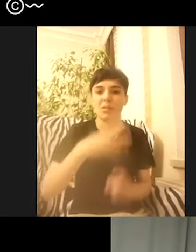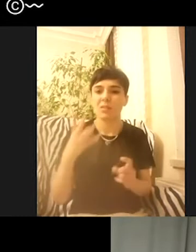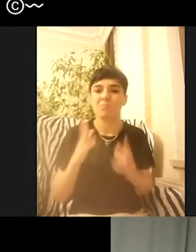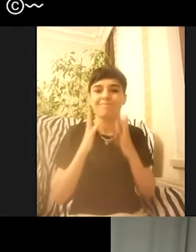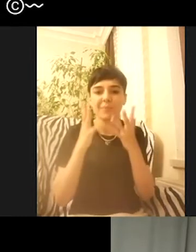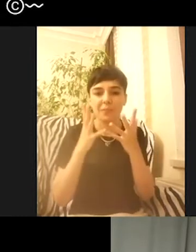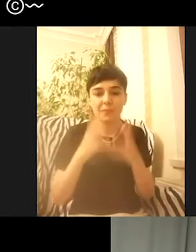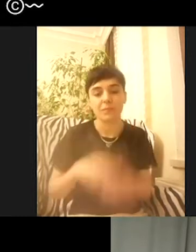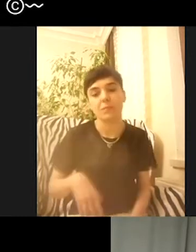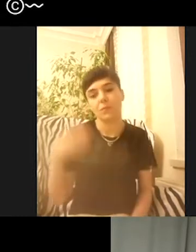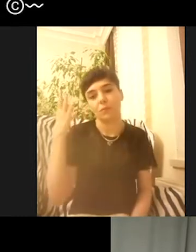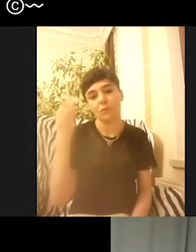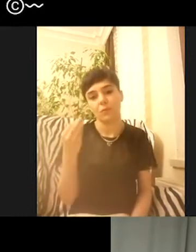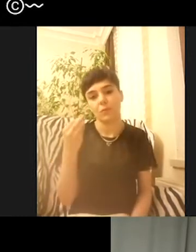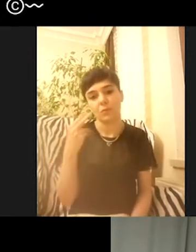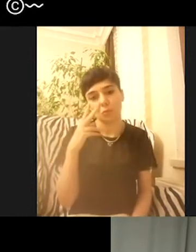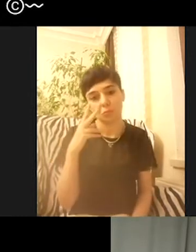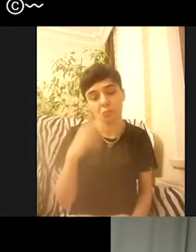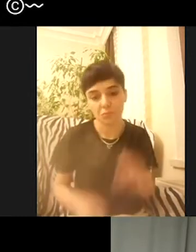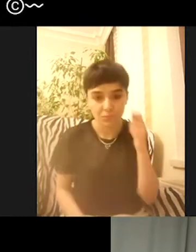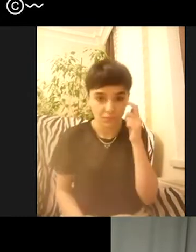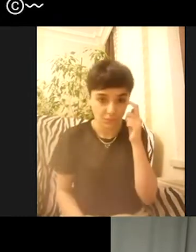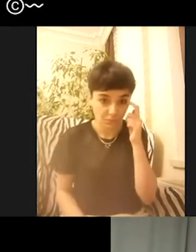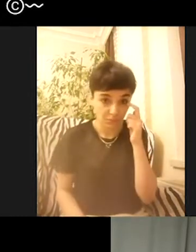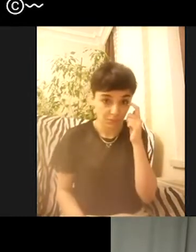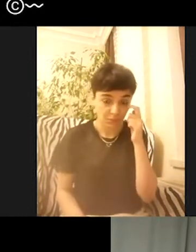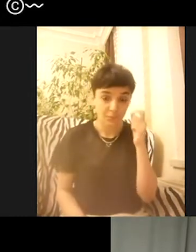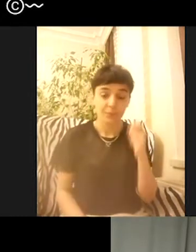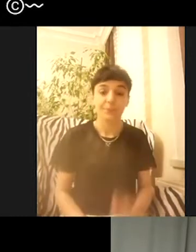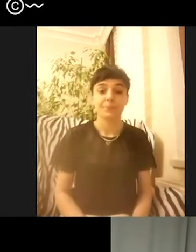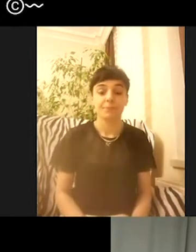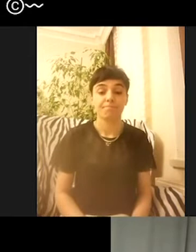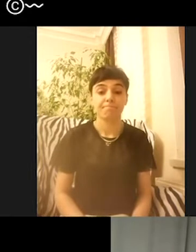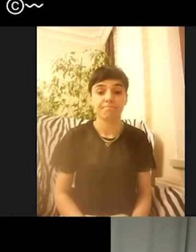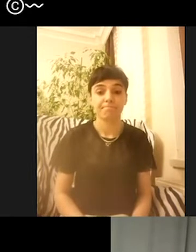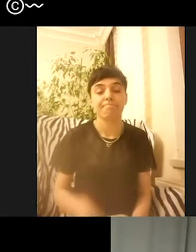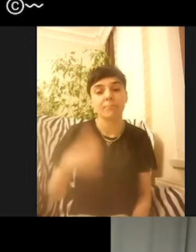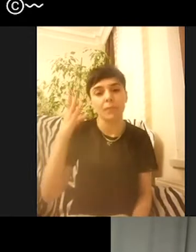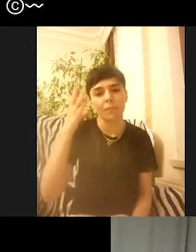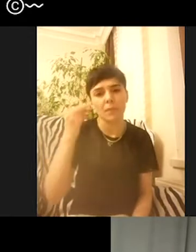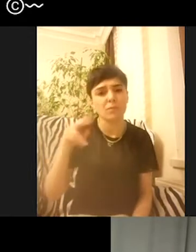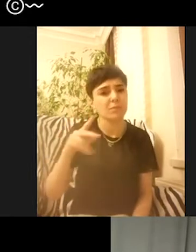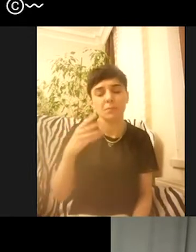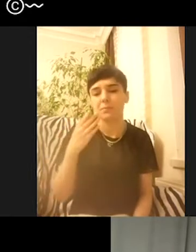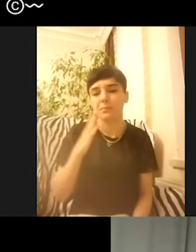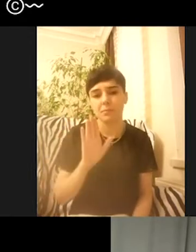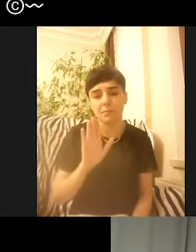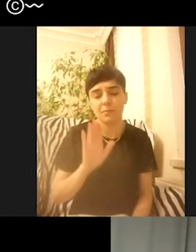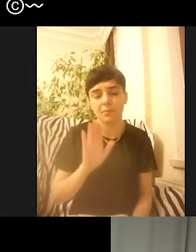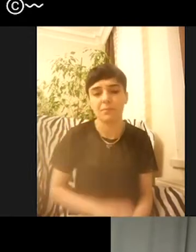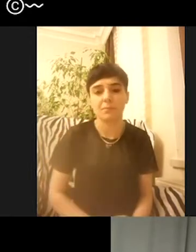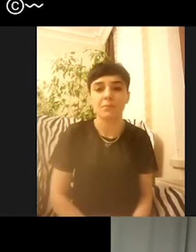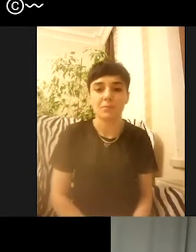tolerable. So, yeah. But I think that we might speak in